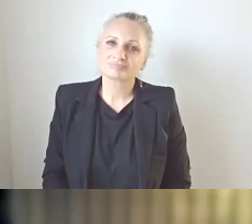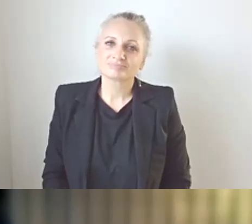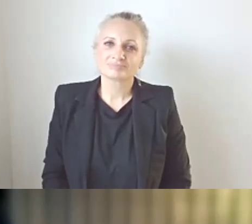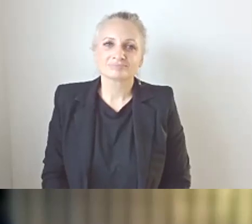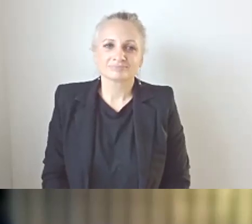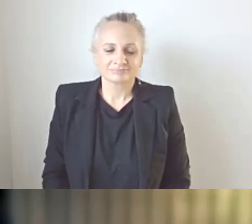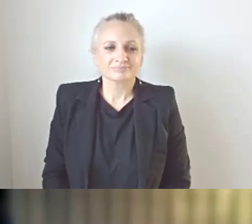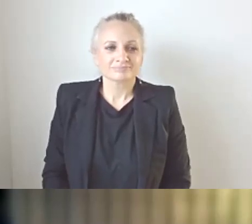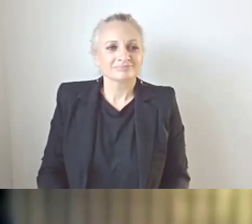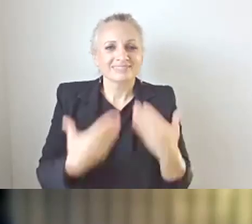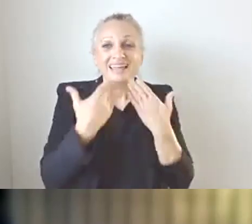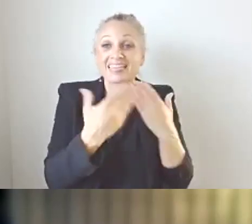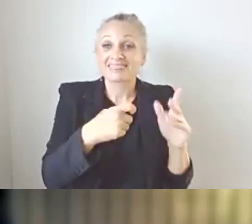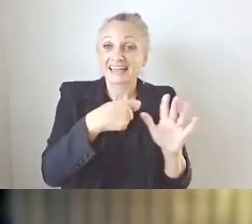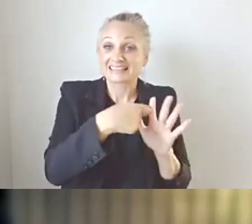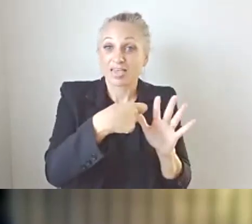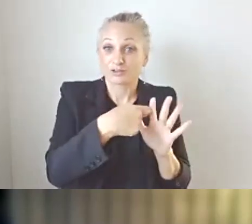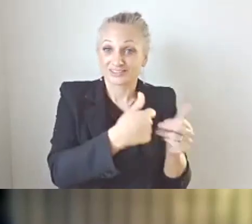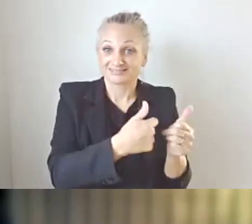Thanks, Kirsten. Vic?